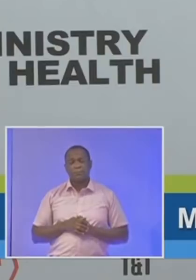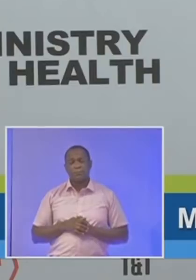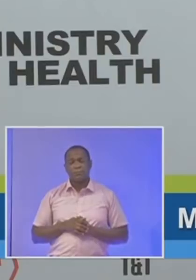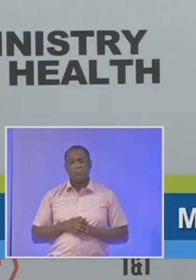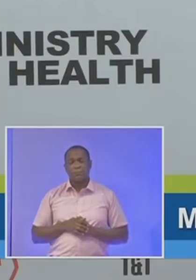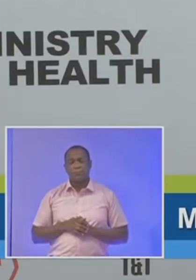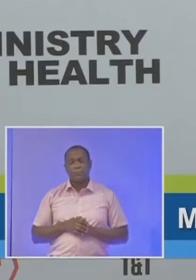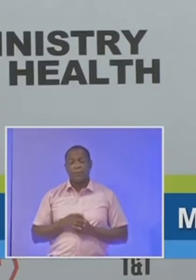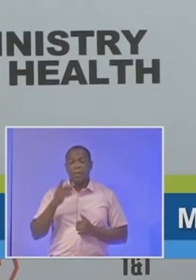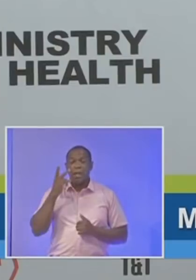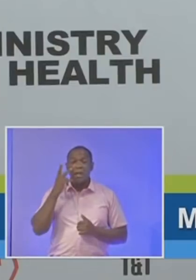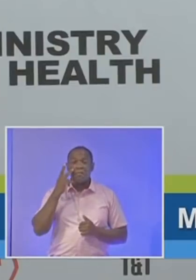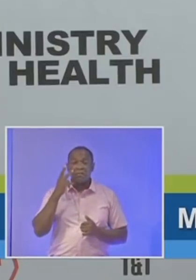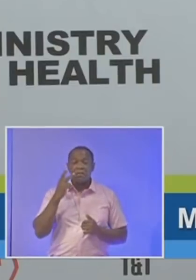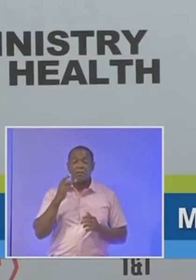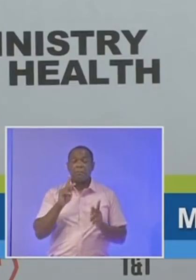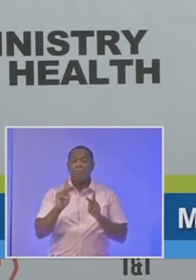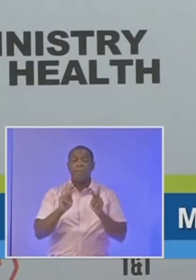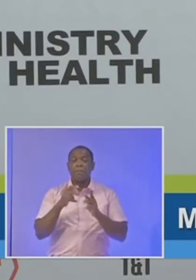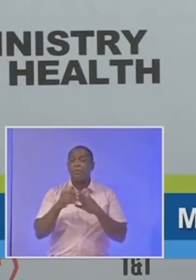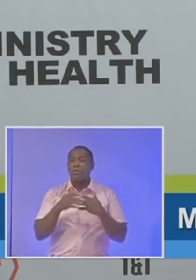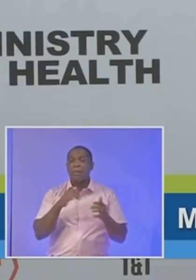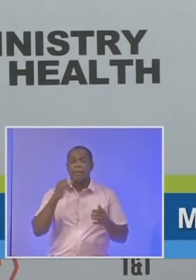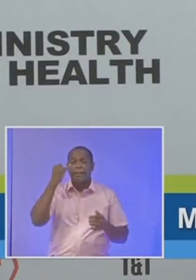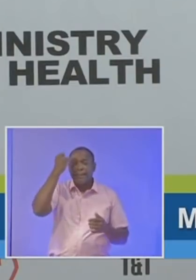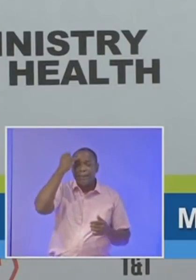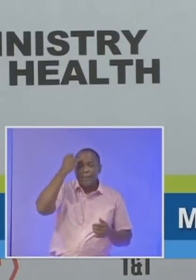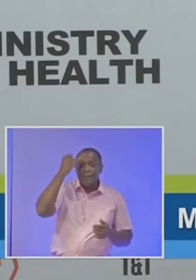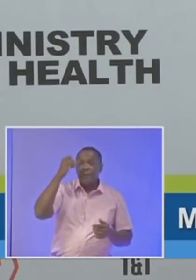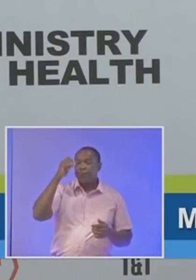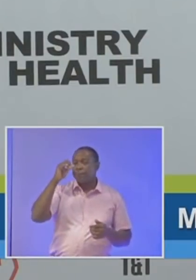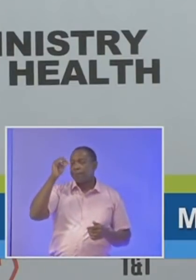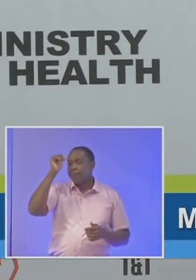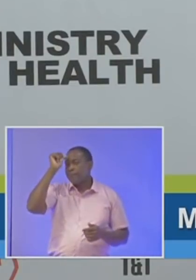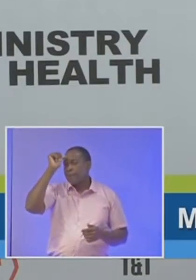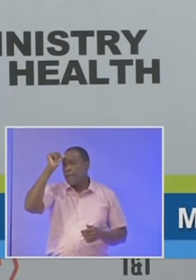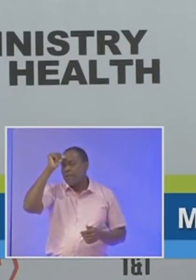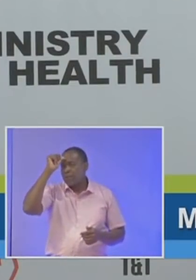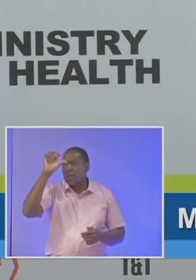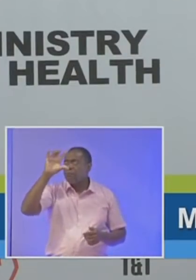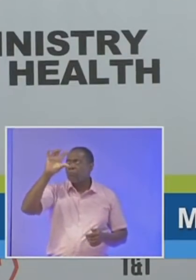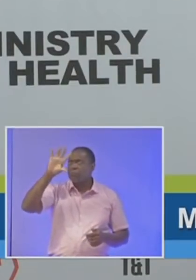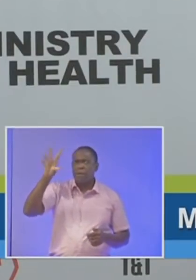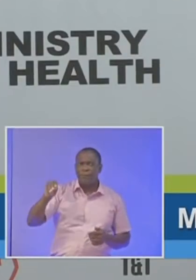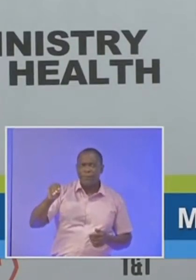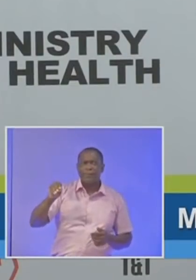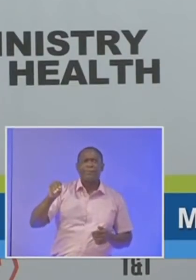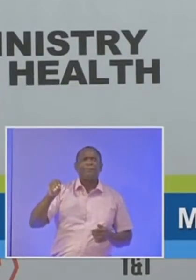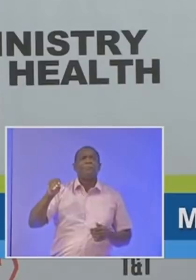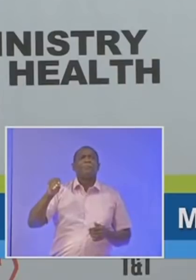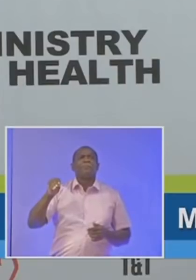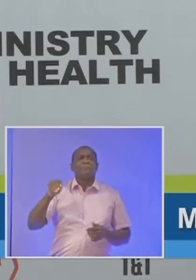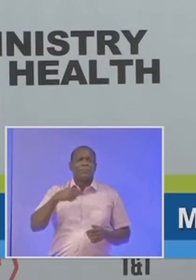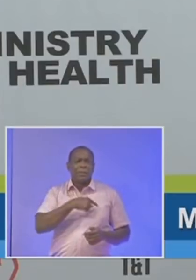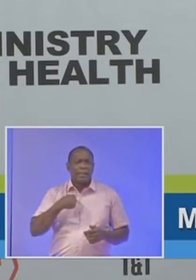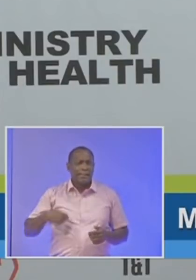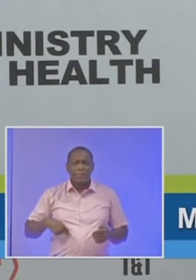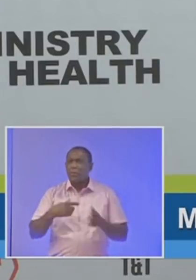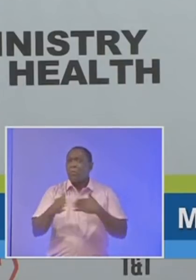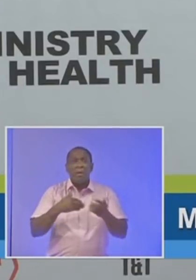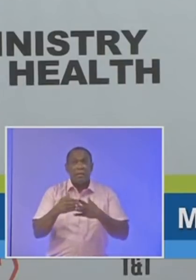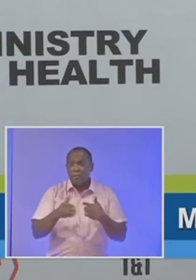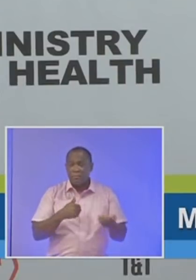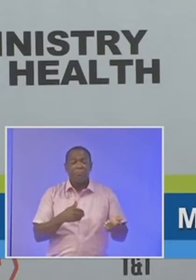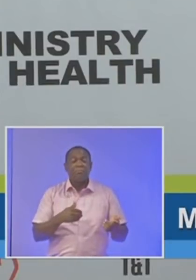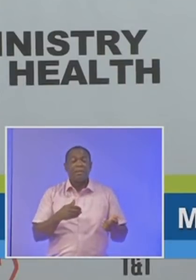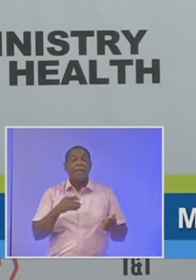creed, race and age and socioeconomic class fall victim to this deadly virus. Vaccines can provide